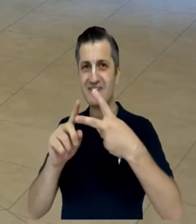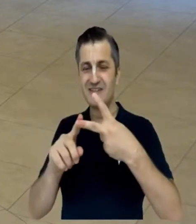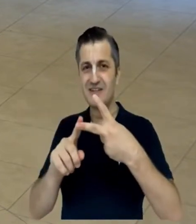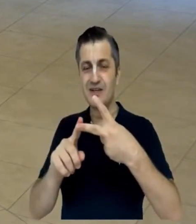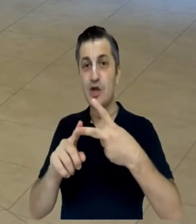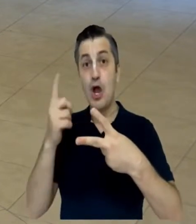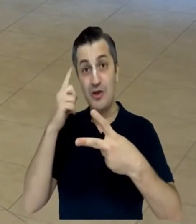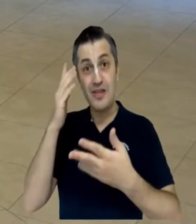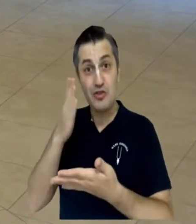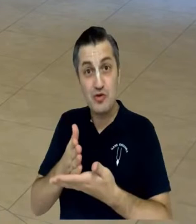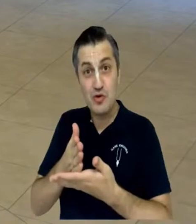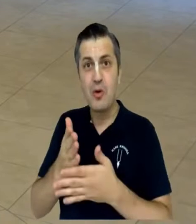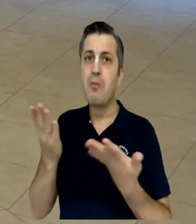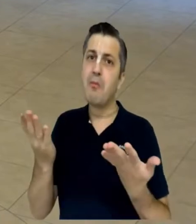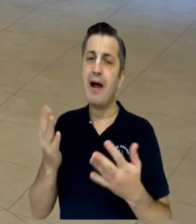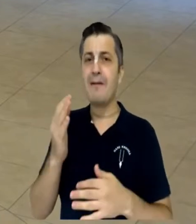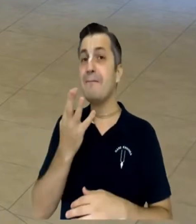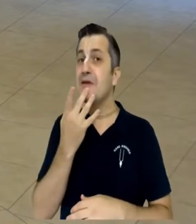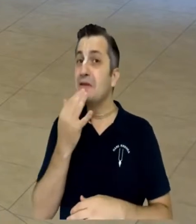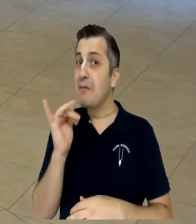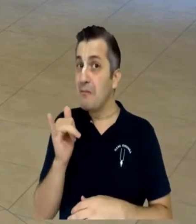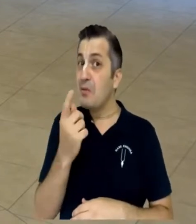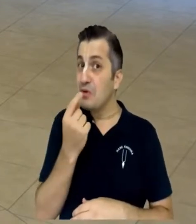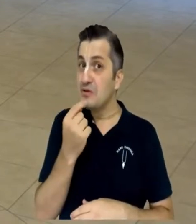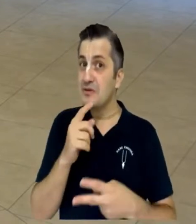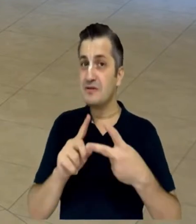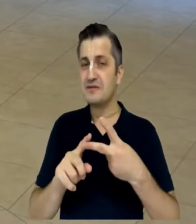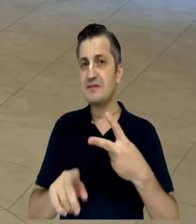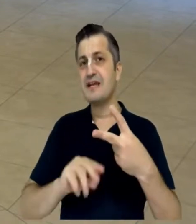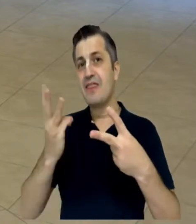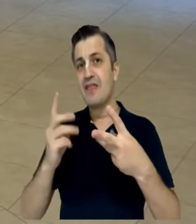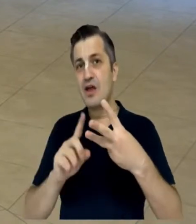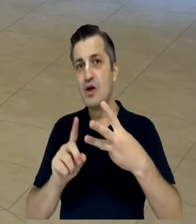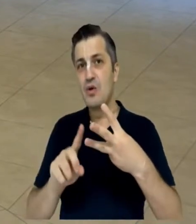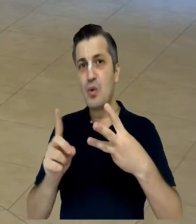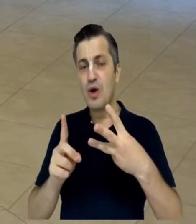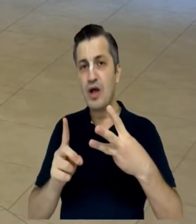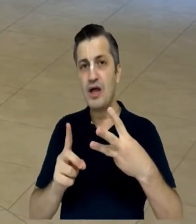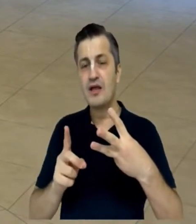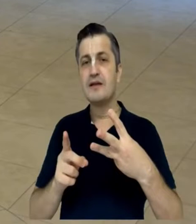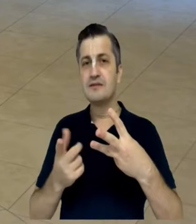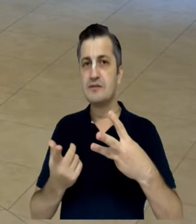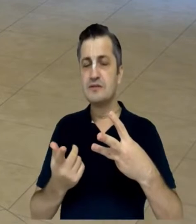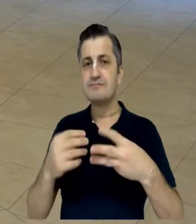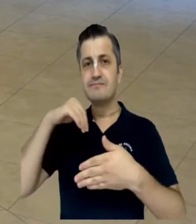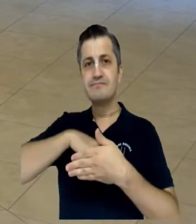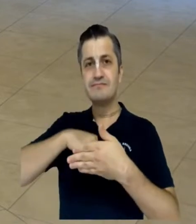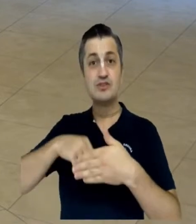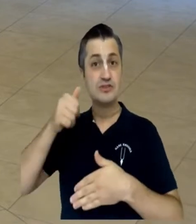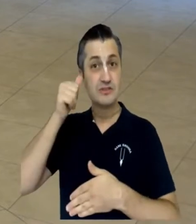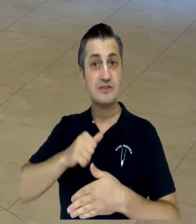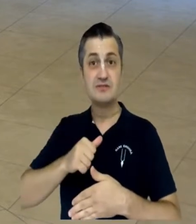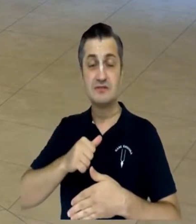that's the next step. So we're prone to make mistakes. And then the fourth step is we got the tendency to cheat others based on those mistakes. So now